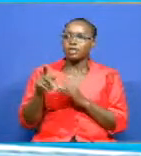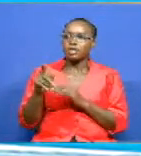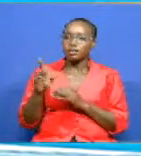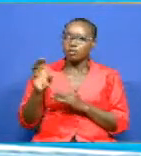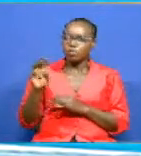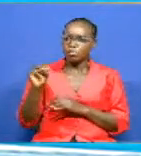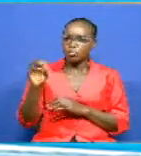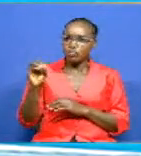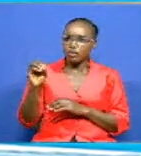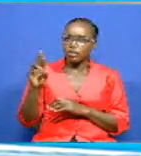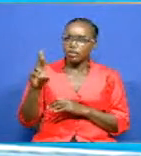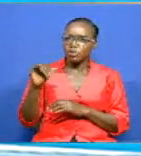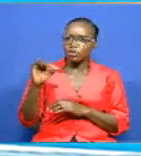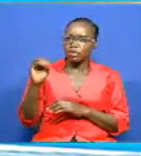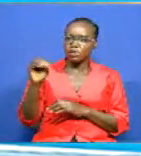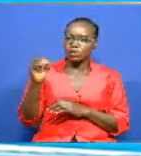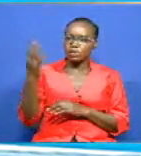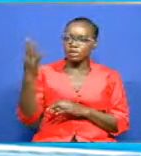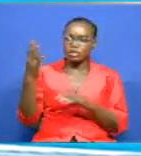Brest 3-0